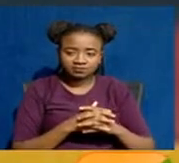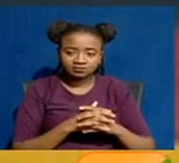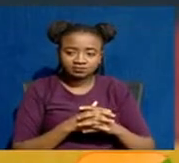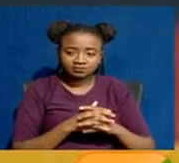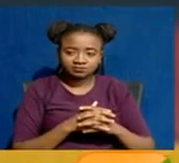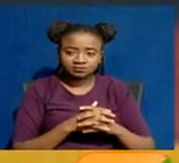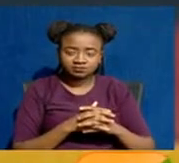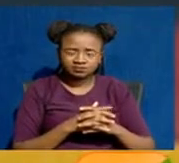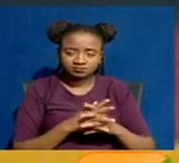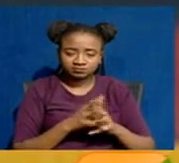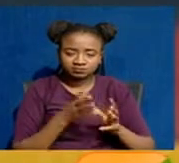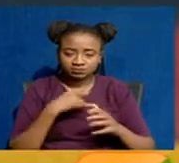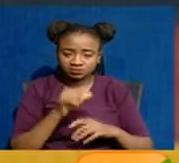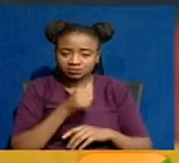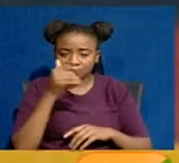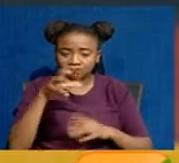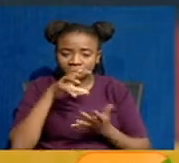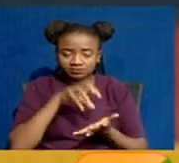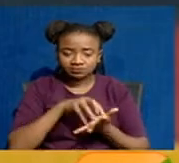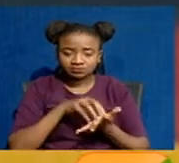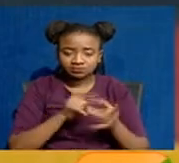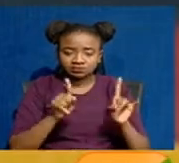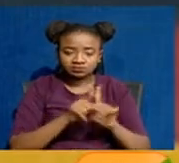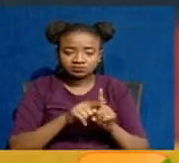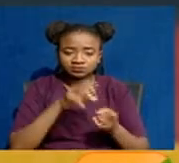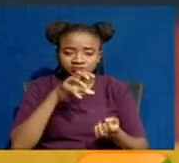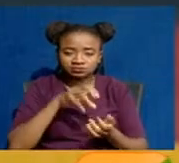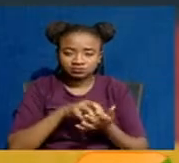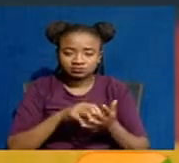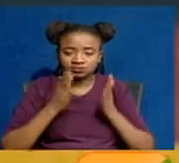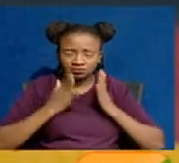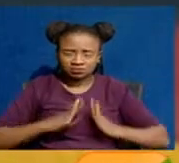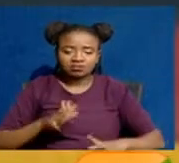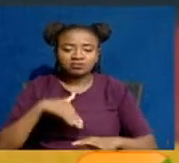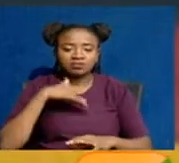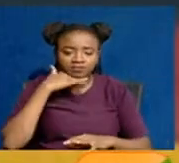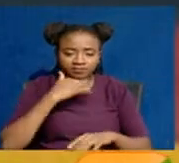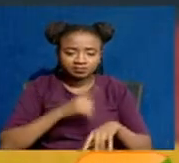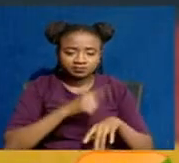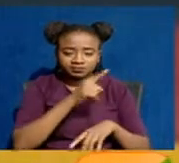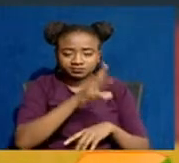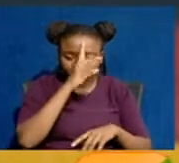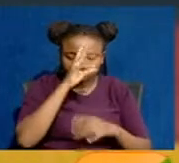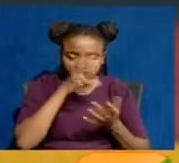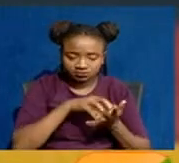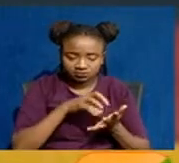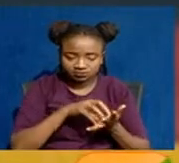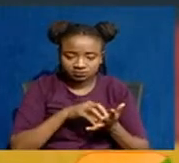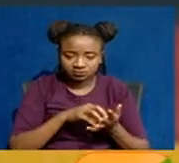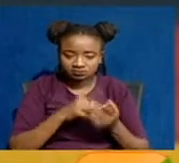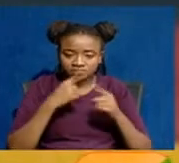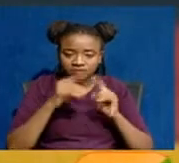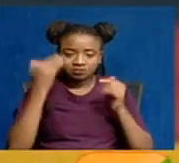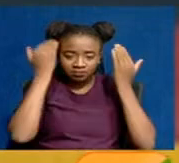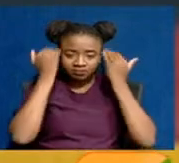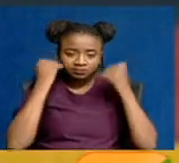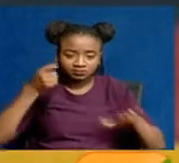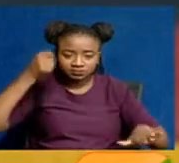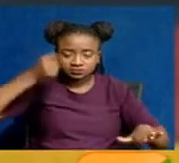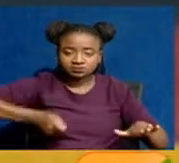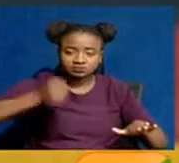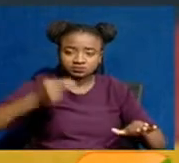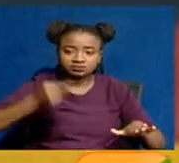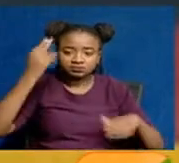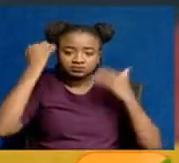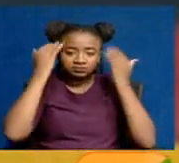Chege case, which actually had similar circumstances whereby a person died while it's in custody. The judge in the High Court matter, in the High Court, actually went